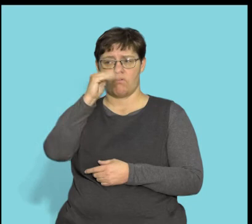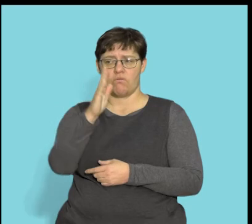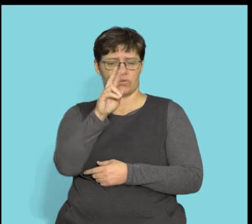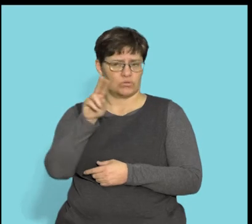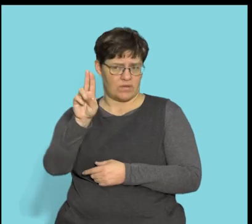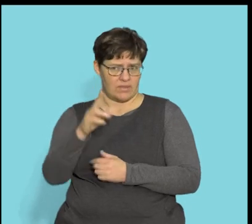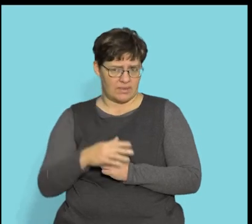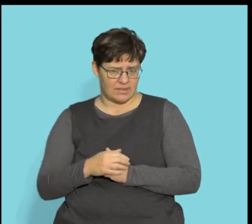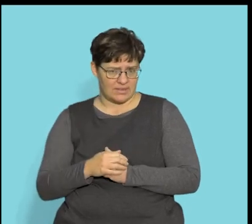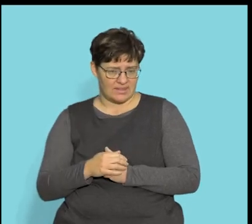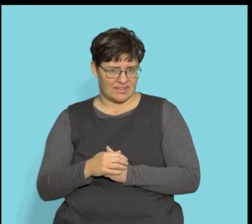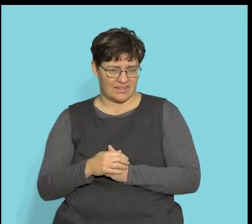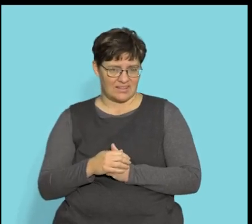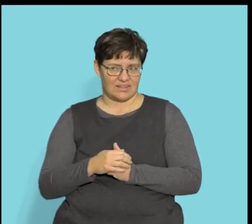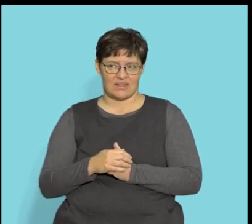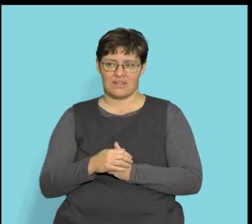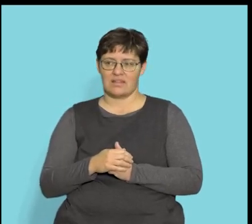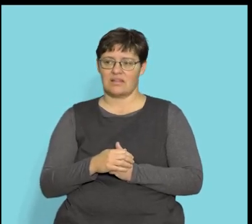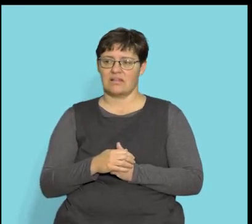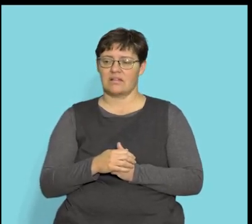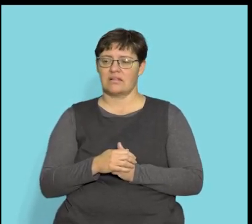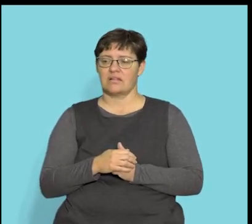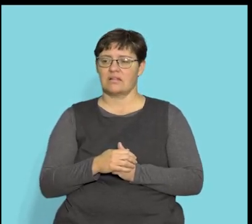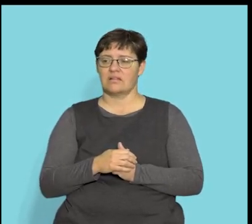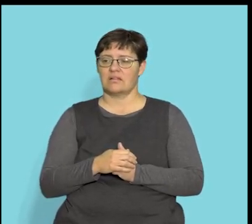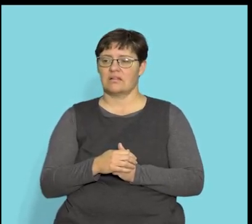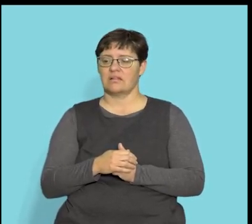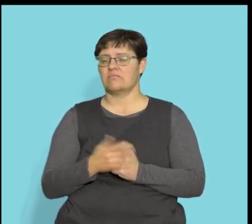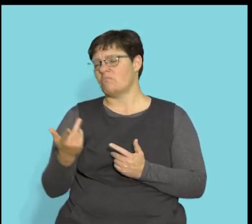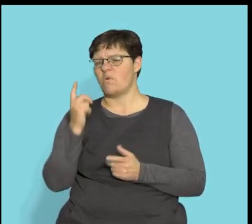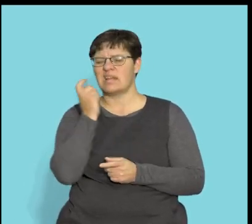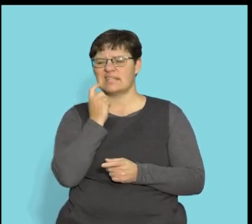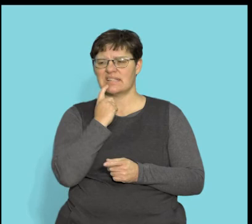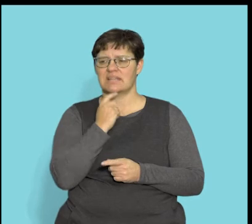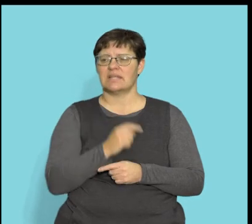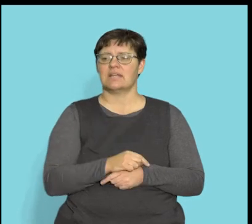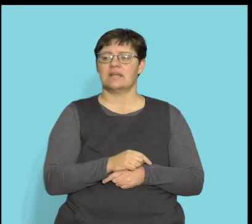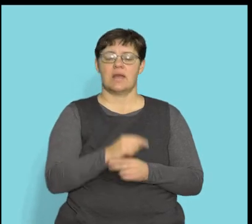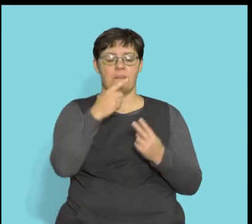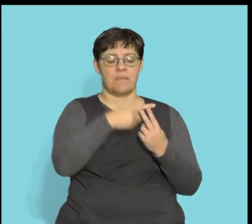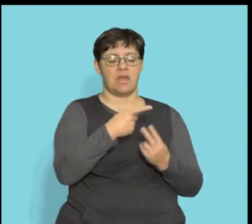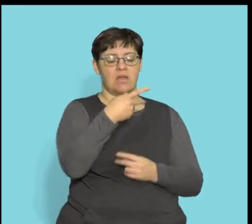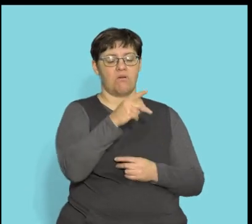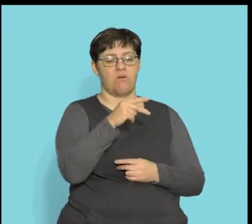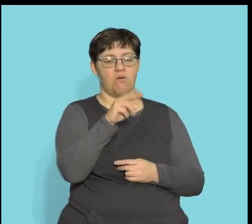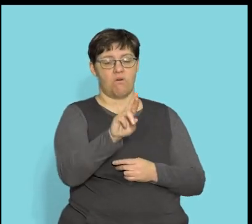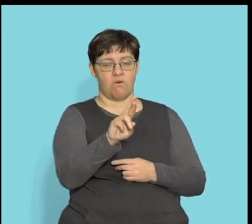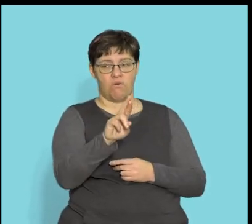kr squared. If I make this line slightly easier, it's going to be